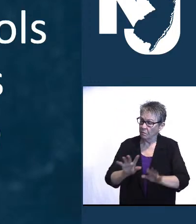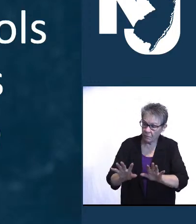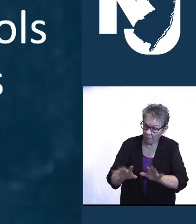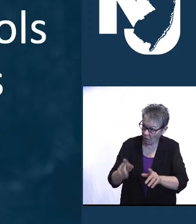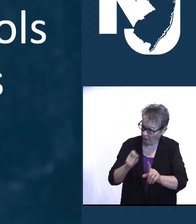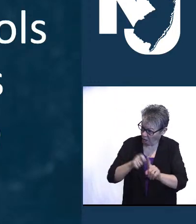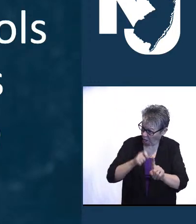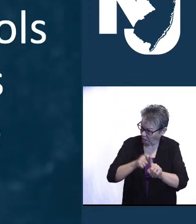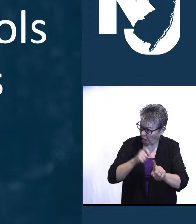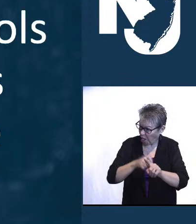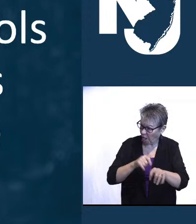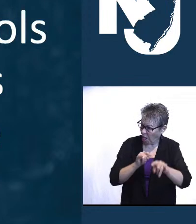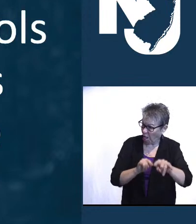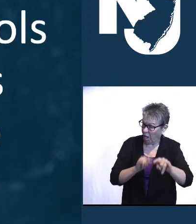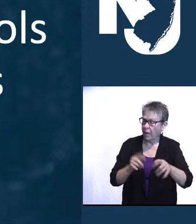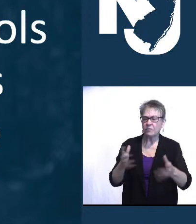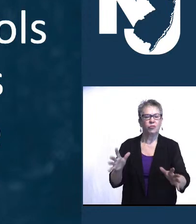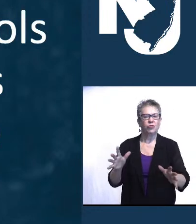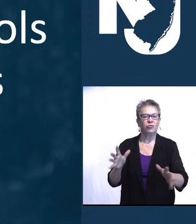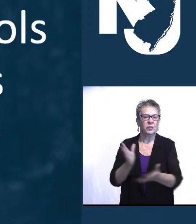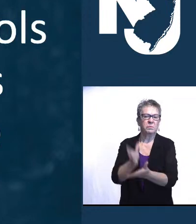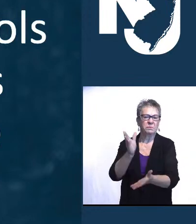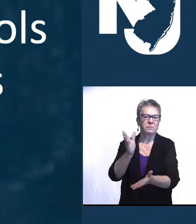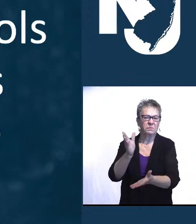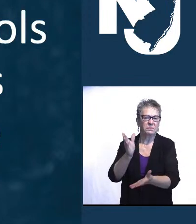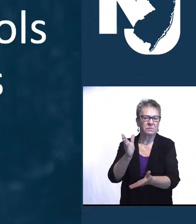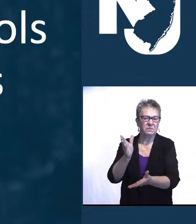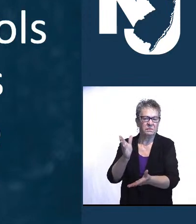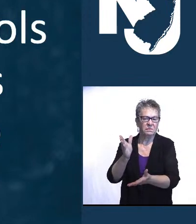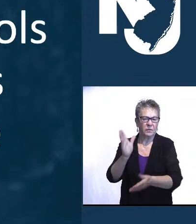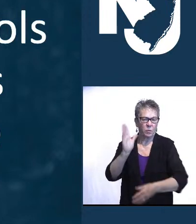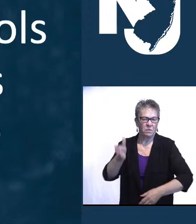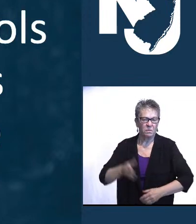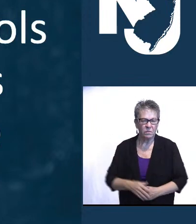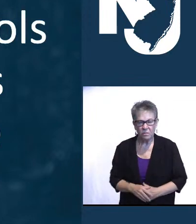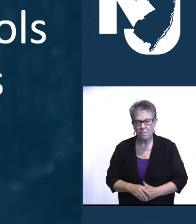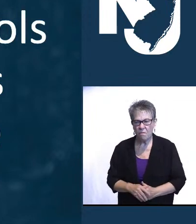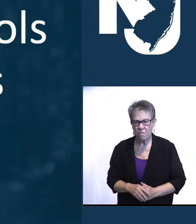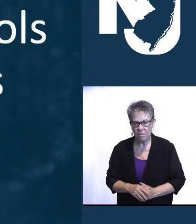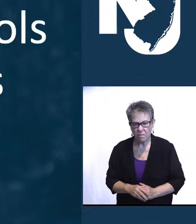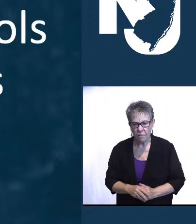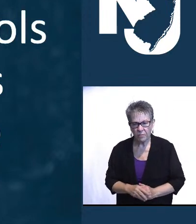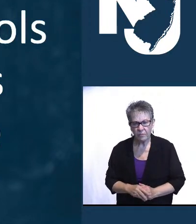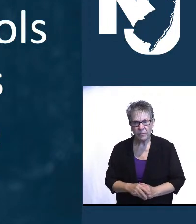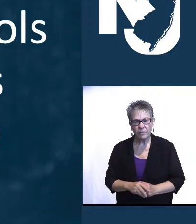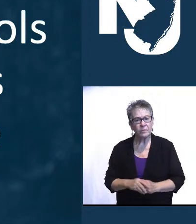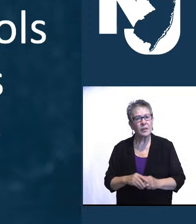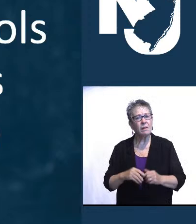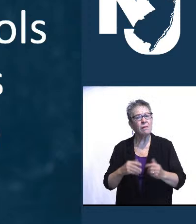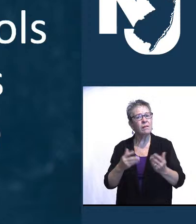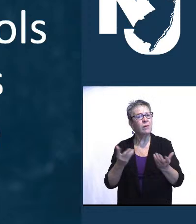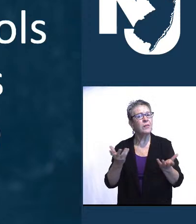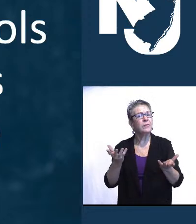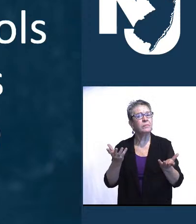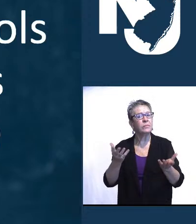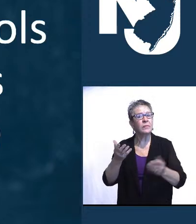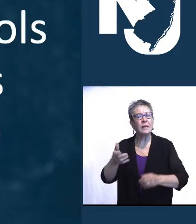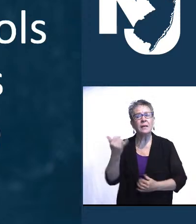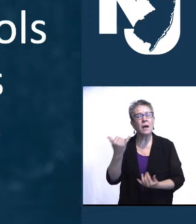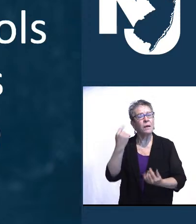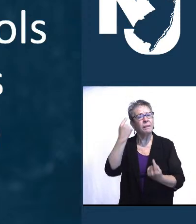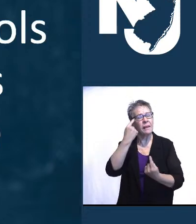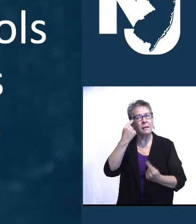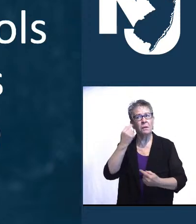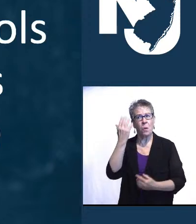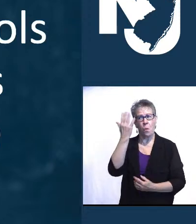We can responsibly take this step given the continuing drop in new cases and hospitalizations from Omicron, and with all